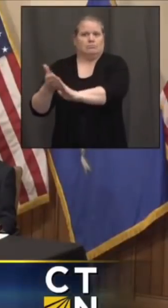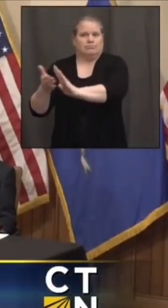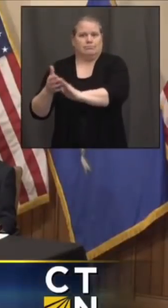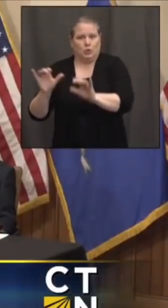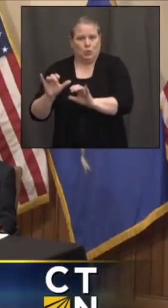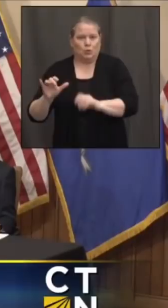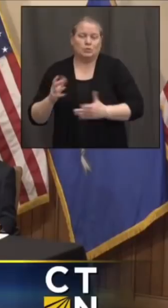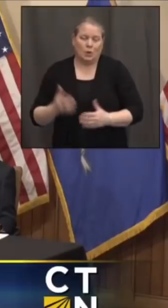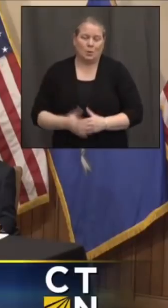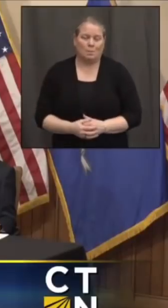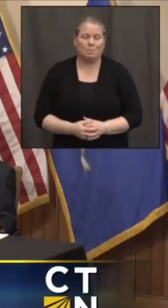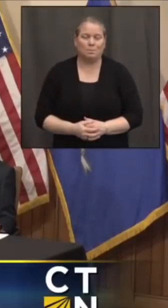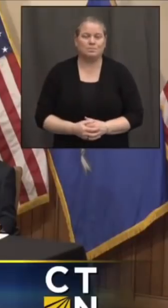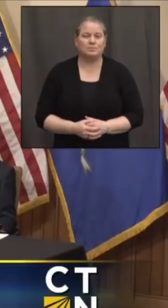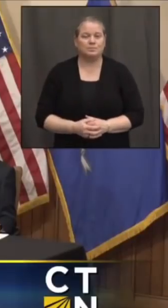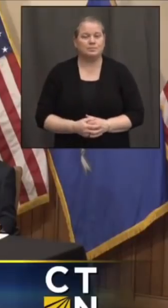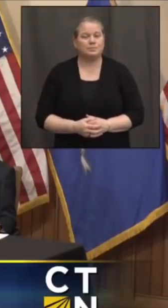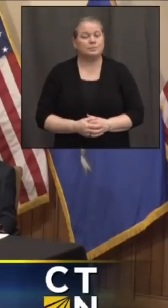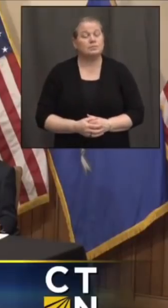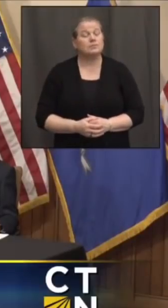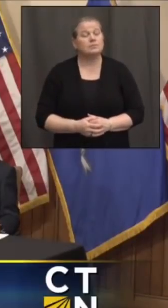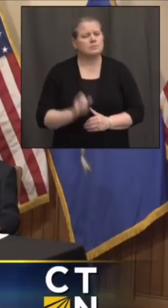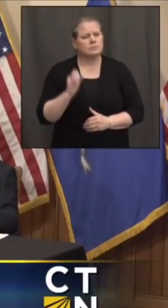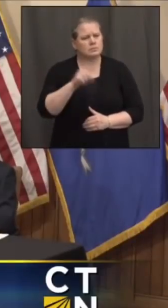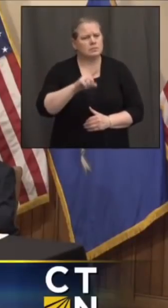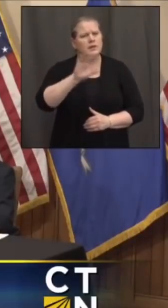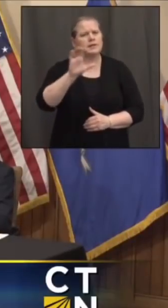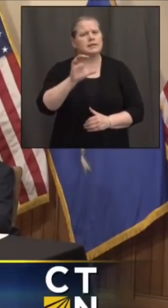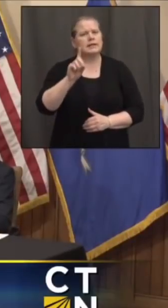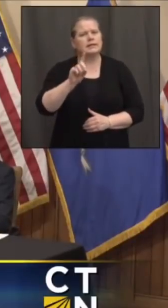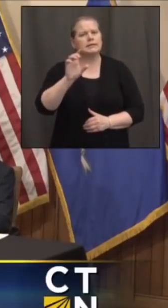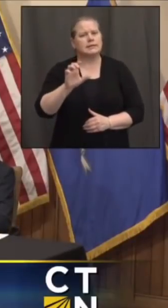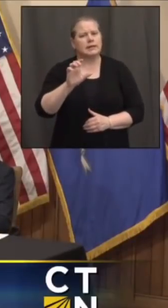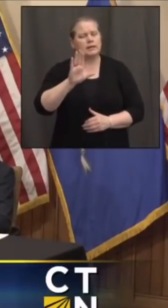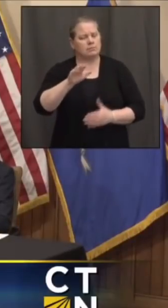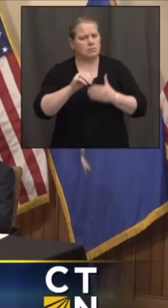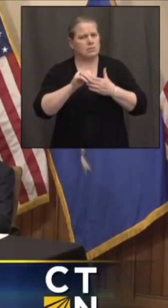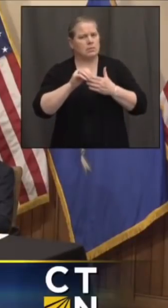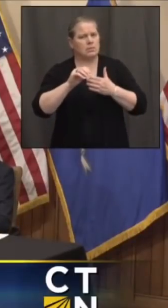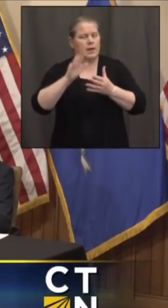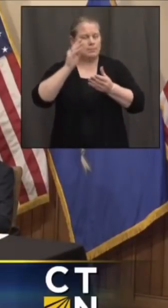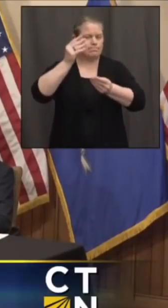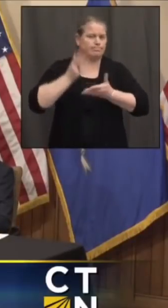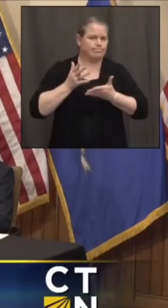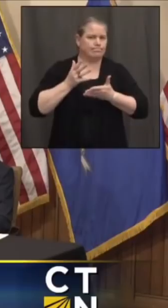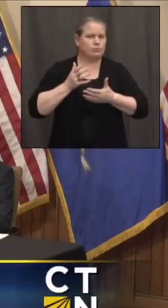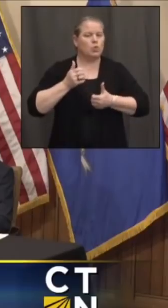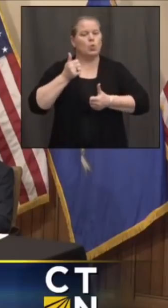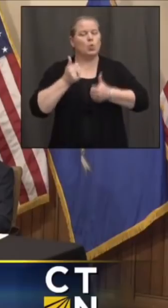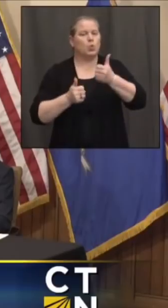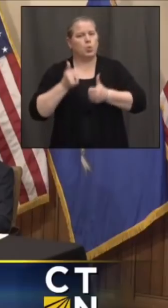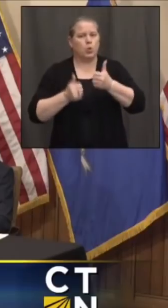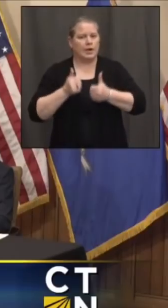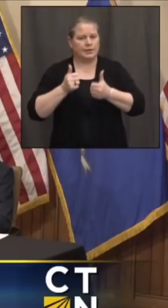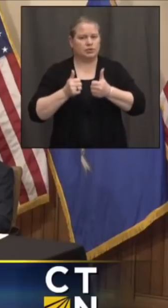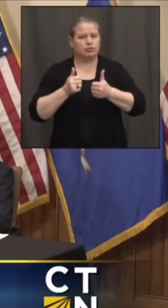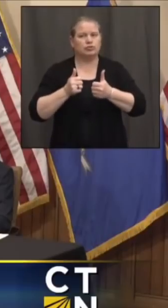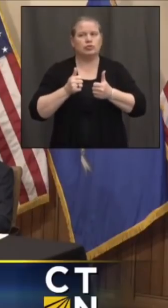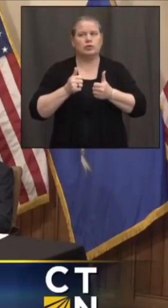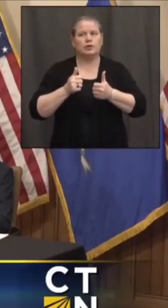guidance from CDC on which comorbidities are going to get priority, how